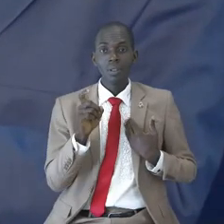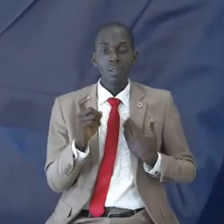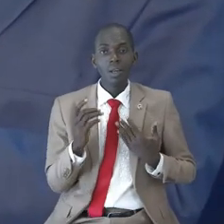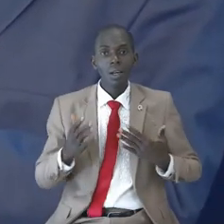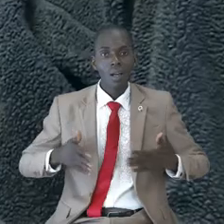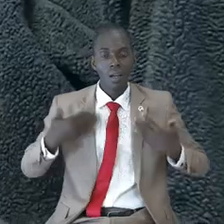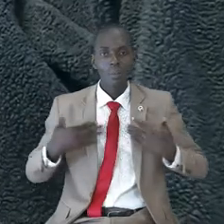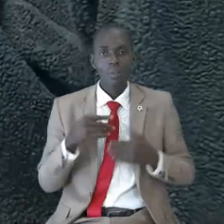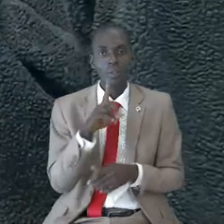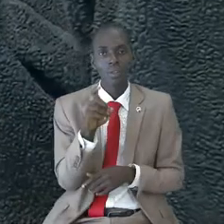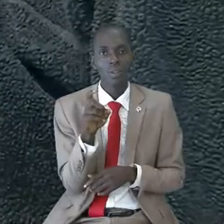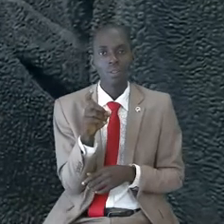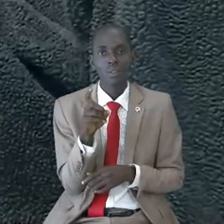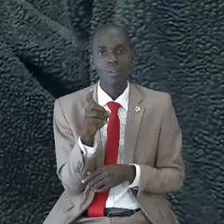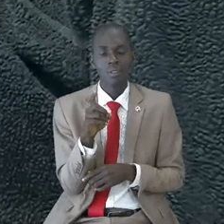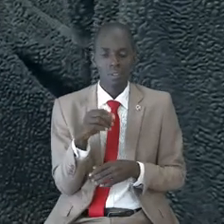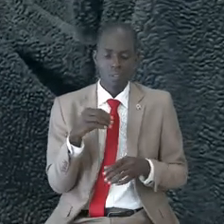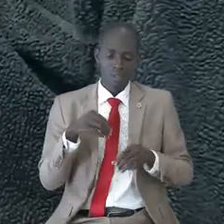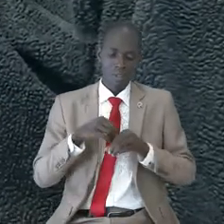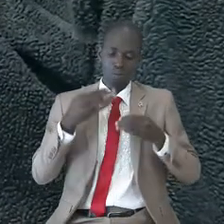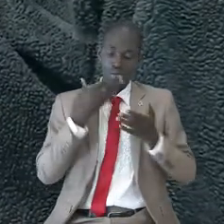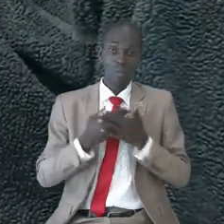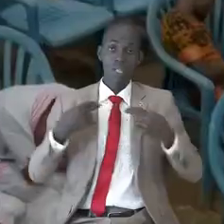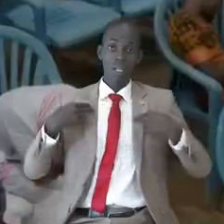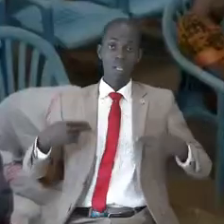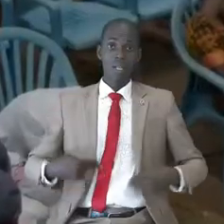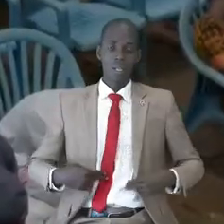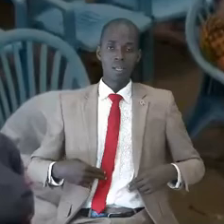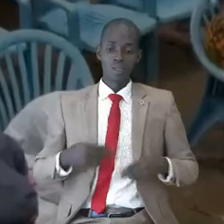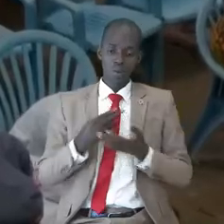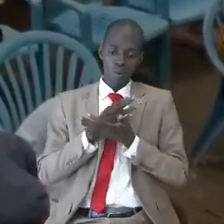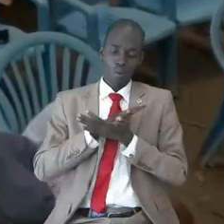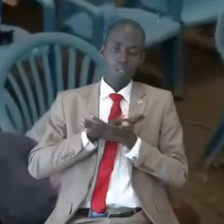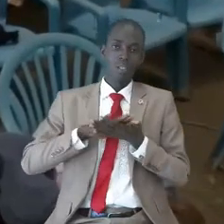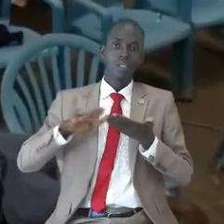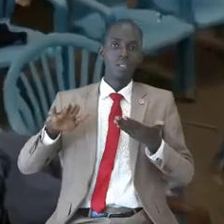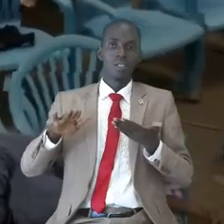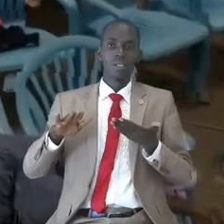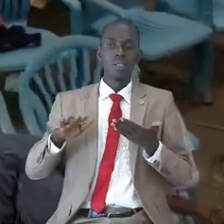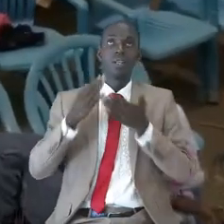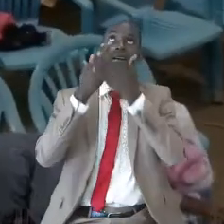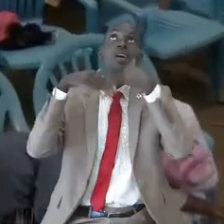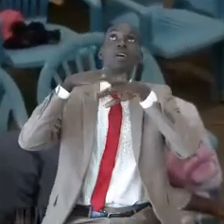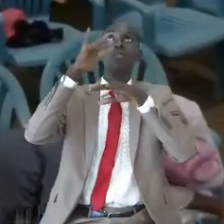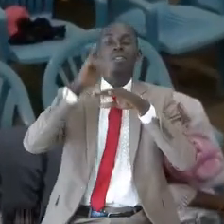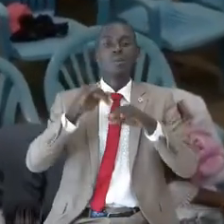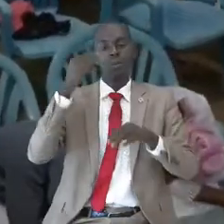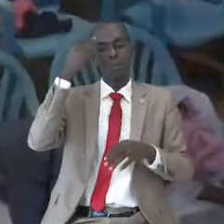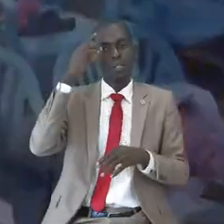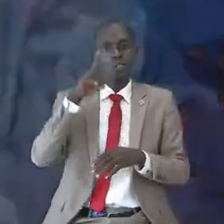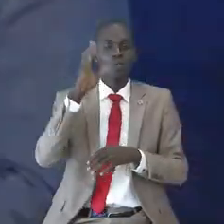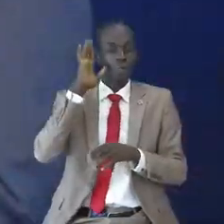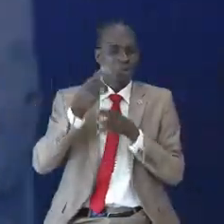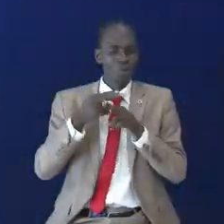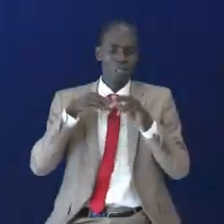Happy. Healthy. Holy. Heavenly minded. You'll soon get there.